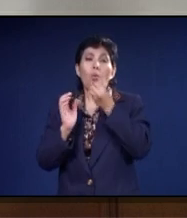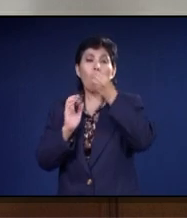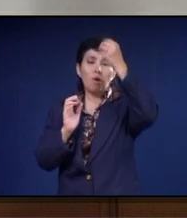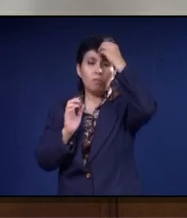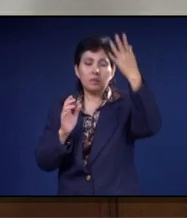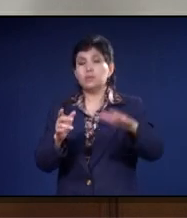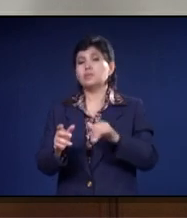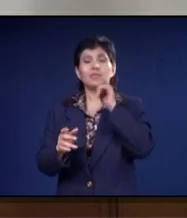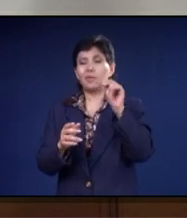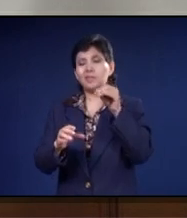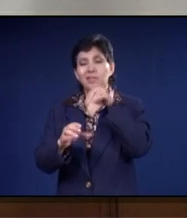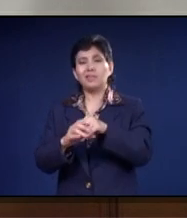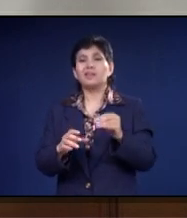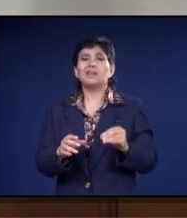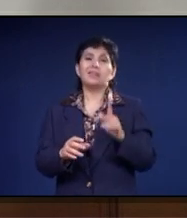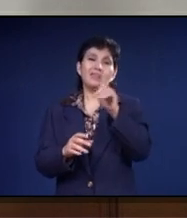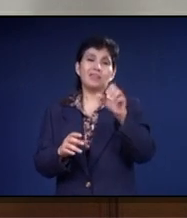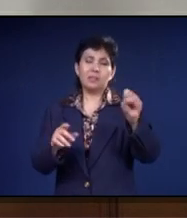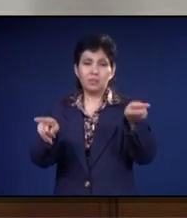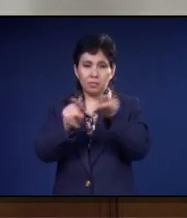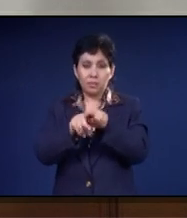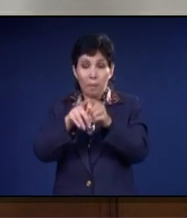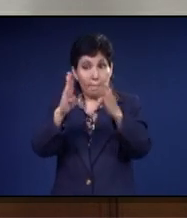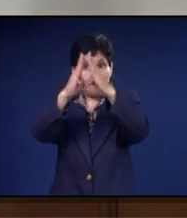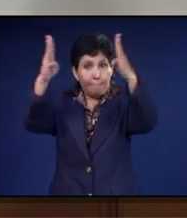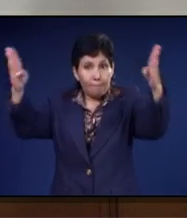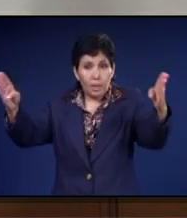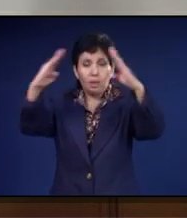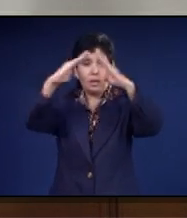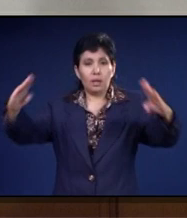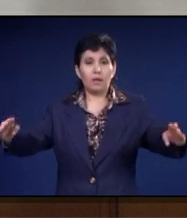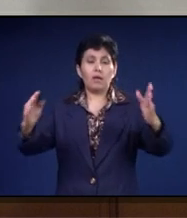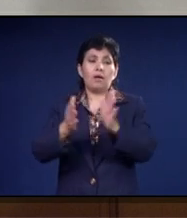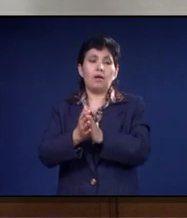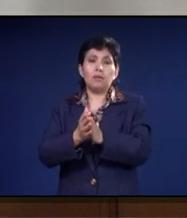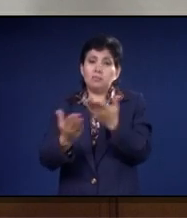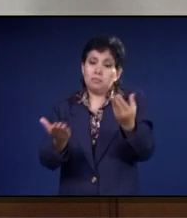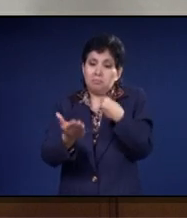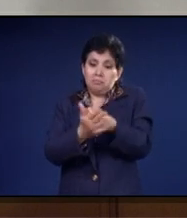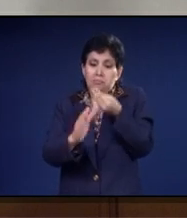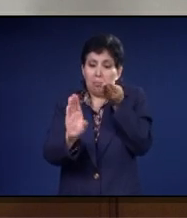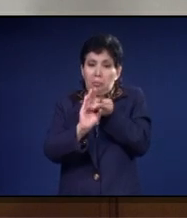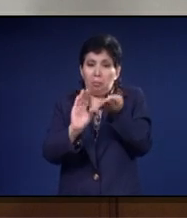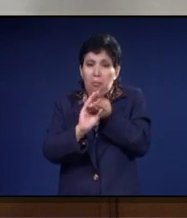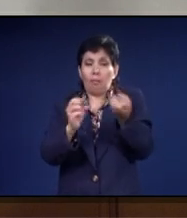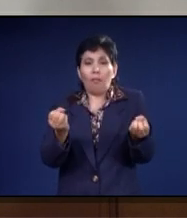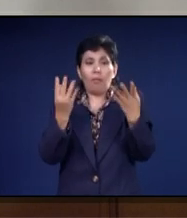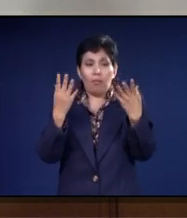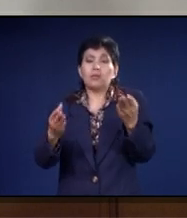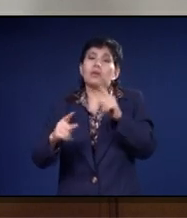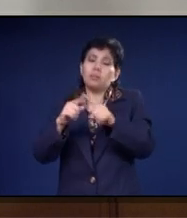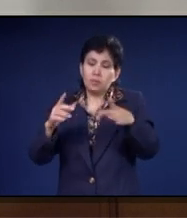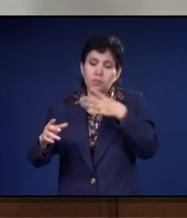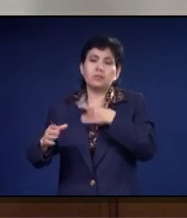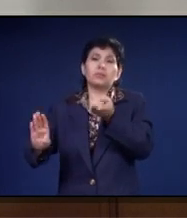not always the case. Some people with the biggest house, with the biggest account in the bank, they tend to behave